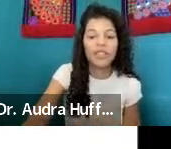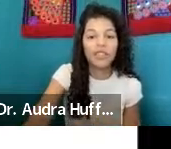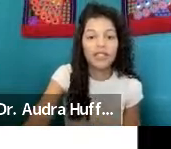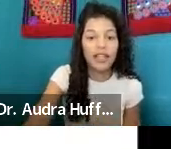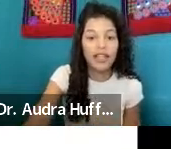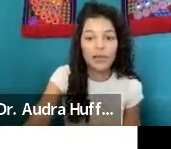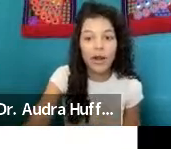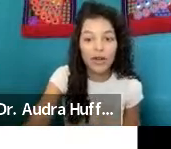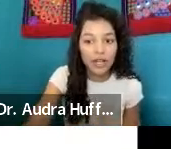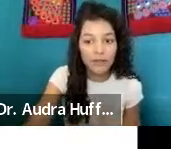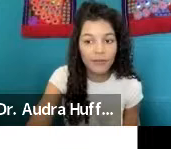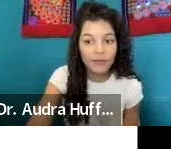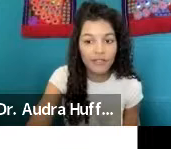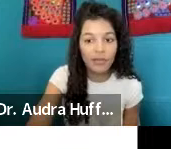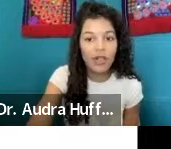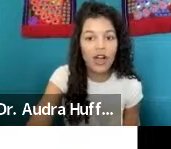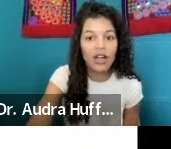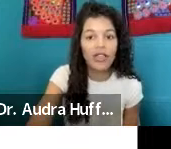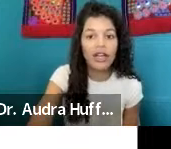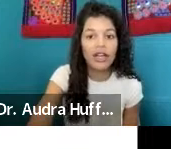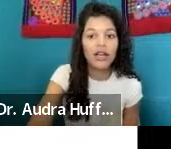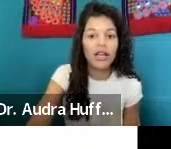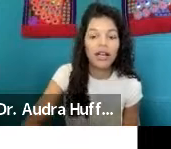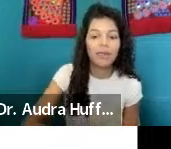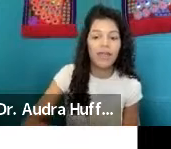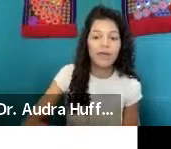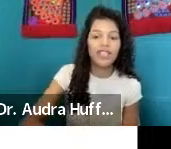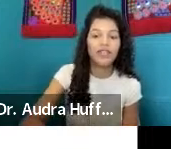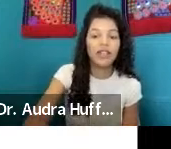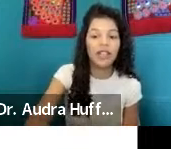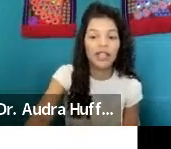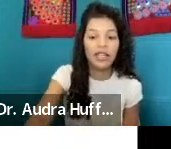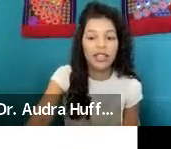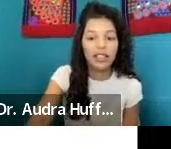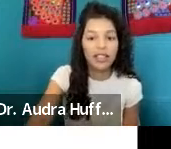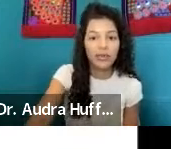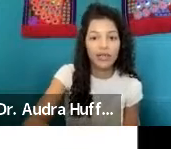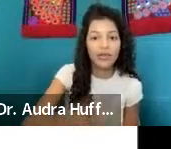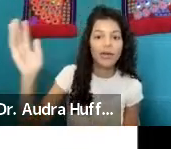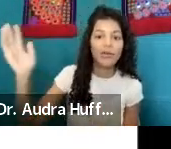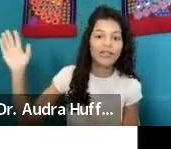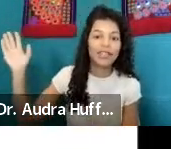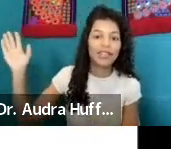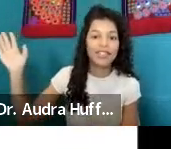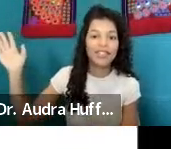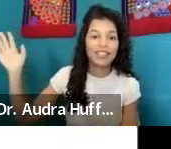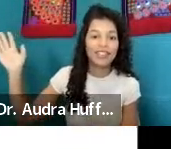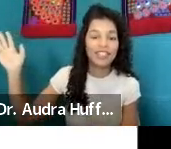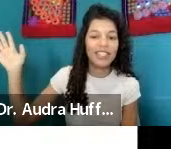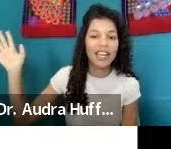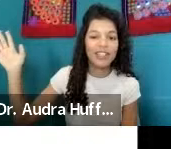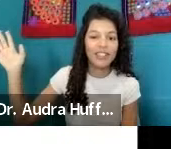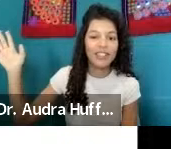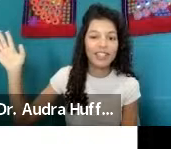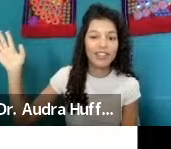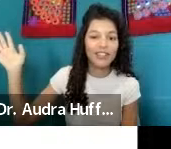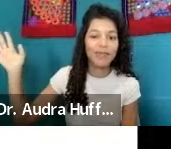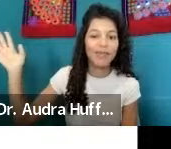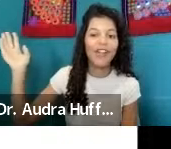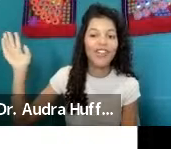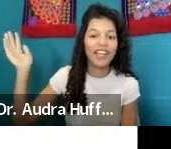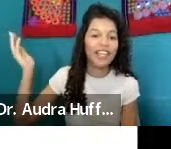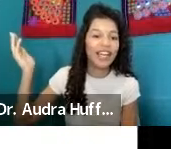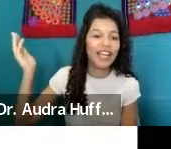I wasn't smart enough to belong there. I was giving this really great opportunity to study tigers in